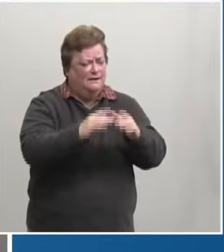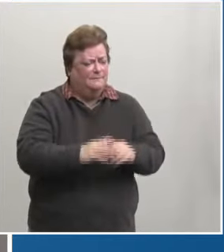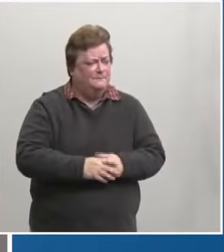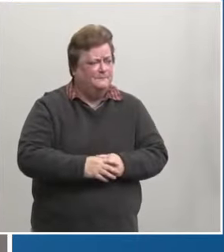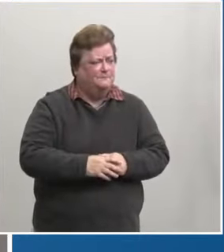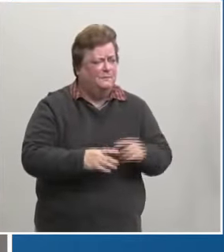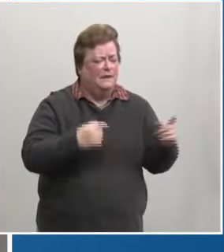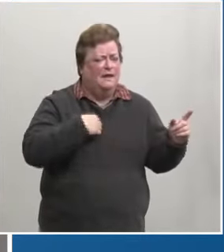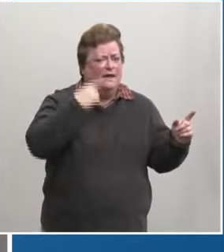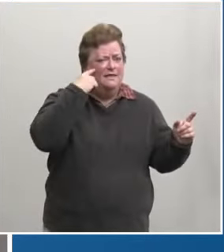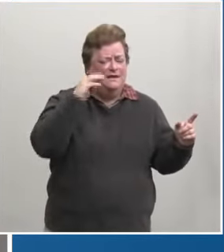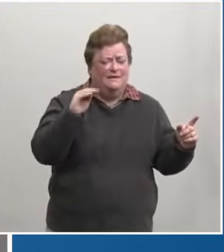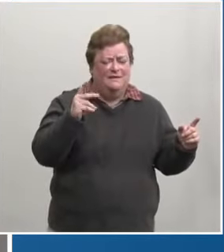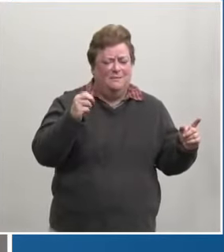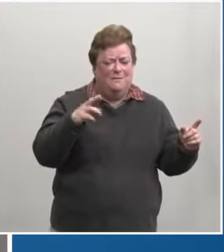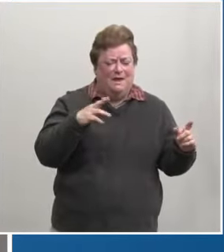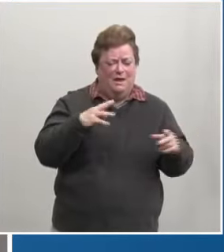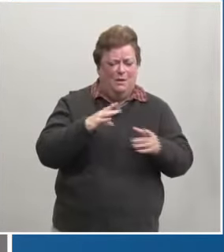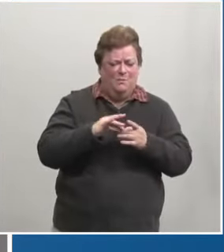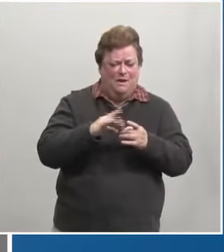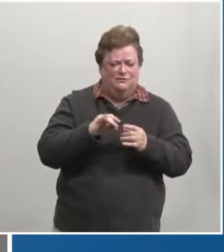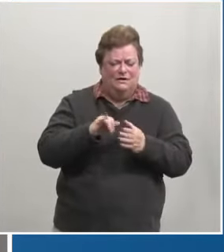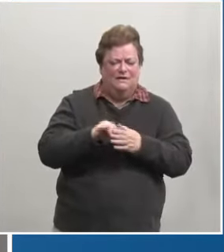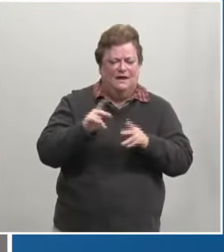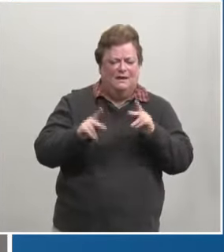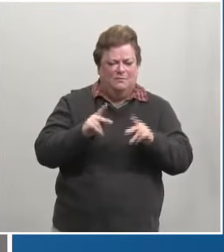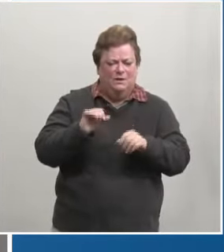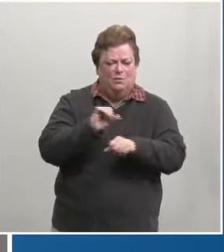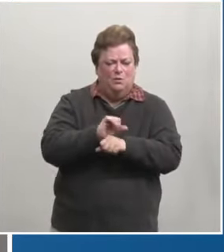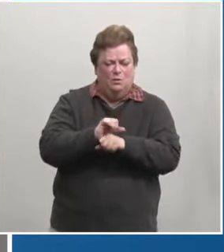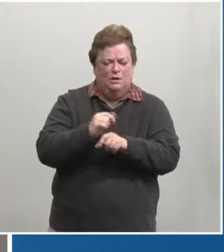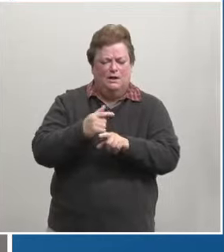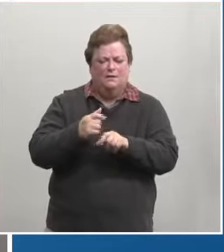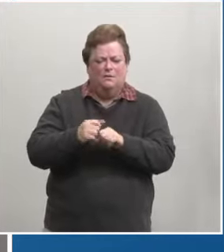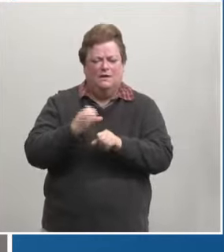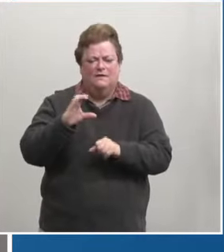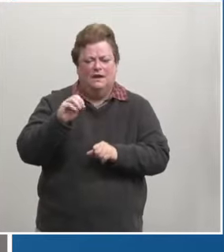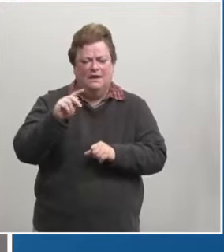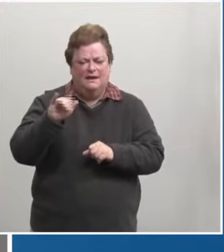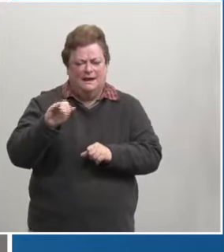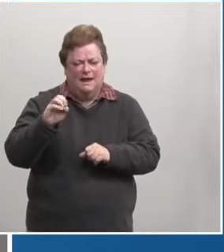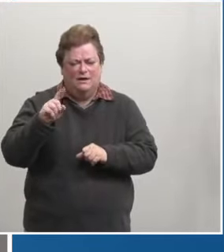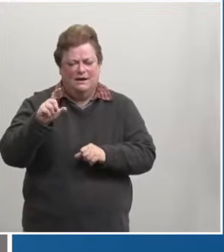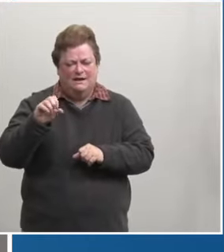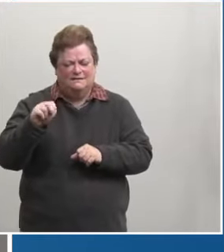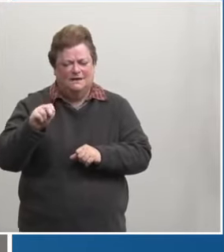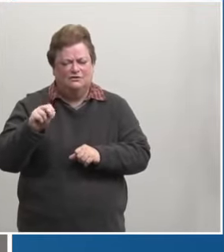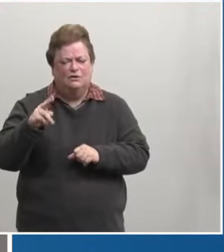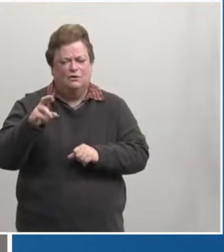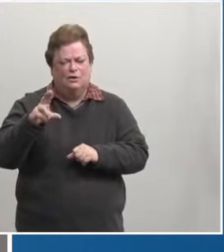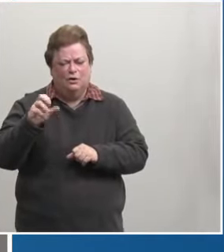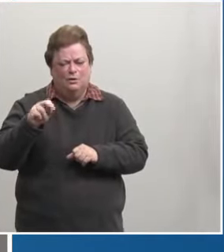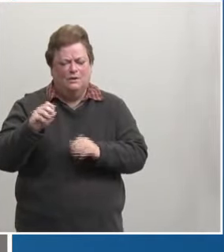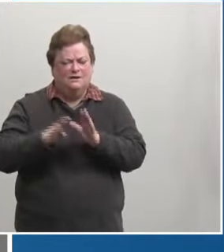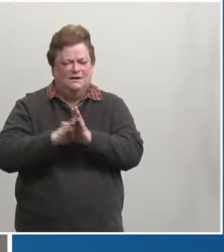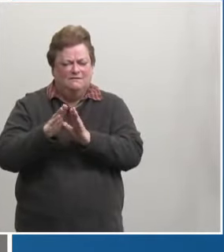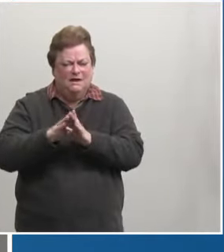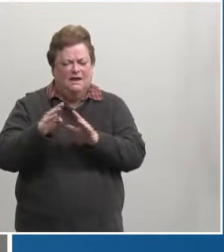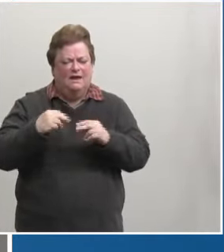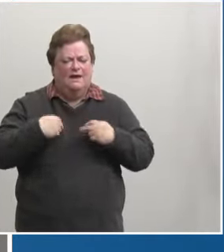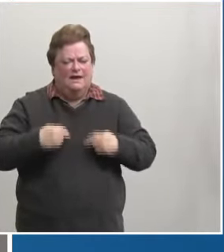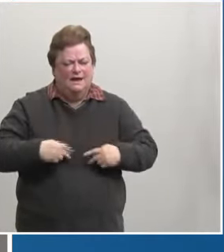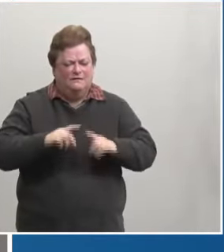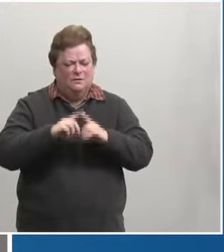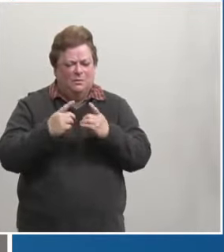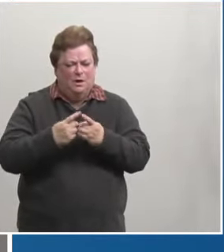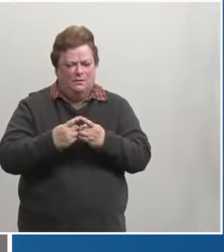the mayor mentioned several that we're working from the county extension, our urban development area, our health department, our